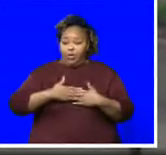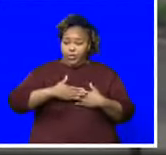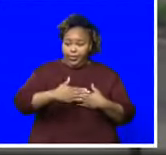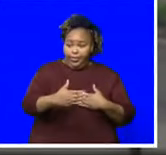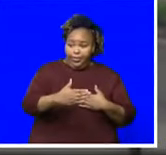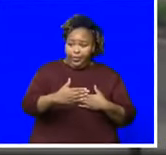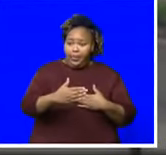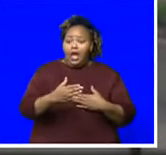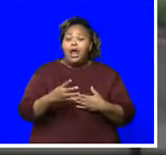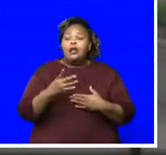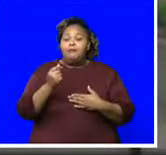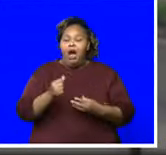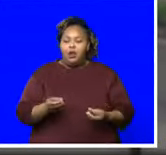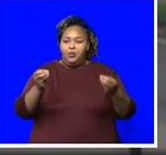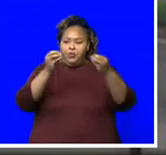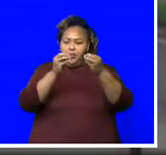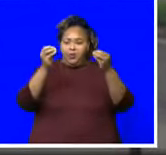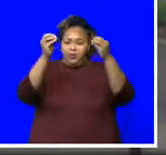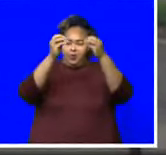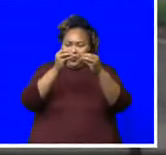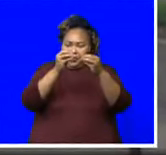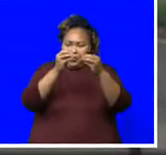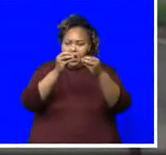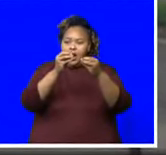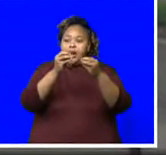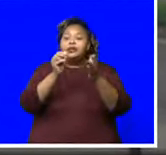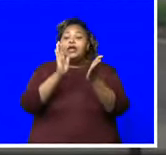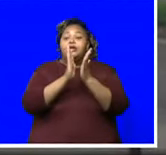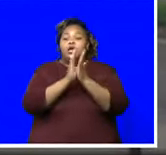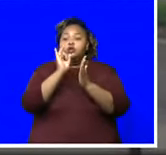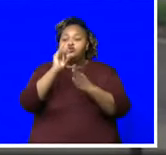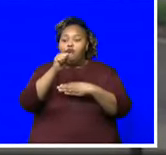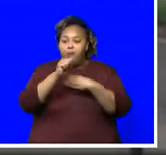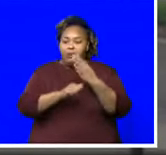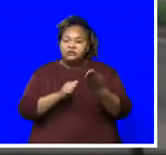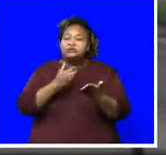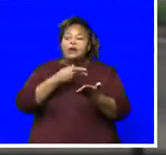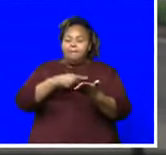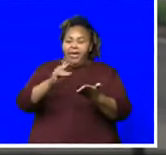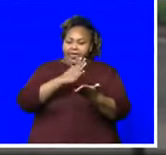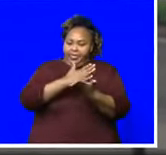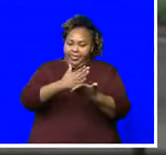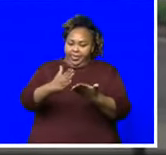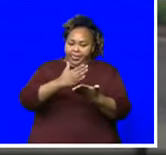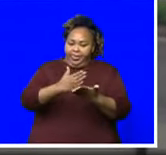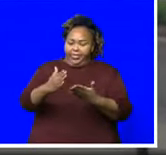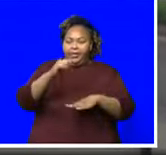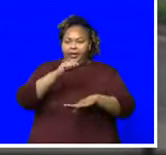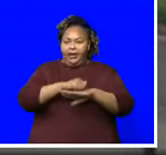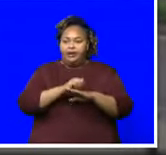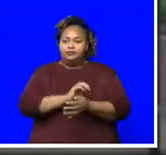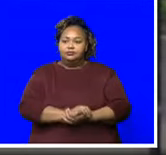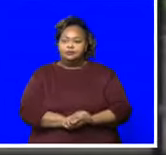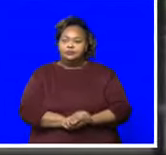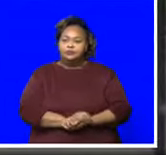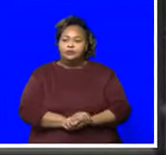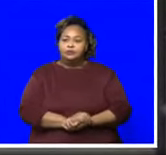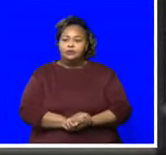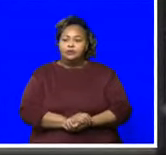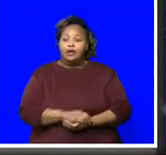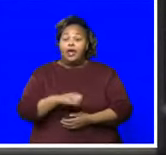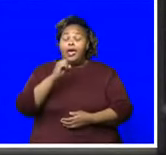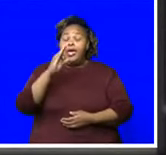kubuyela emuva but kugcina kumhlaka 31 March ku 2022 unaleso sikweleti lobo unaso semthelo